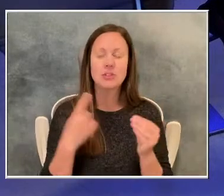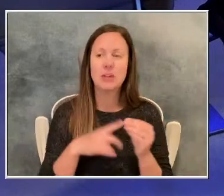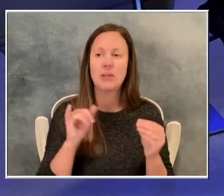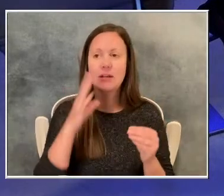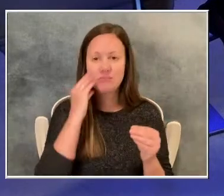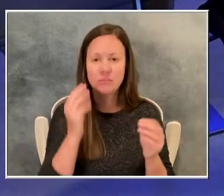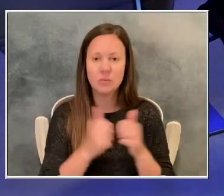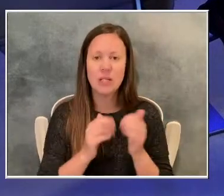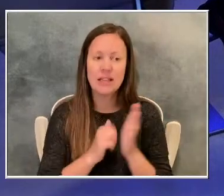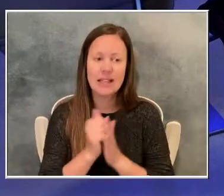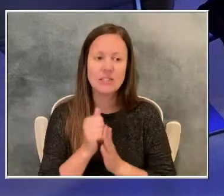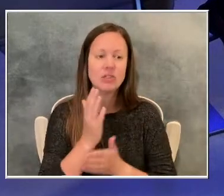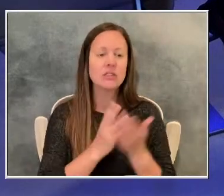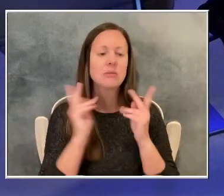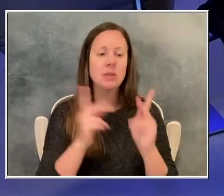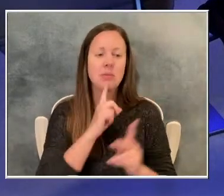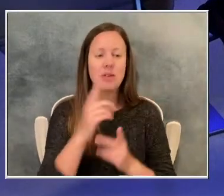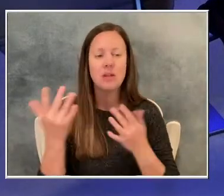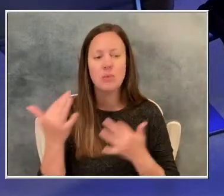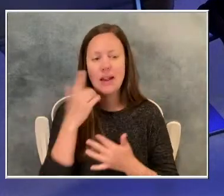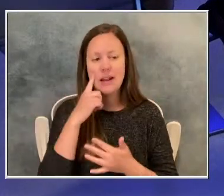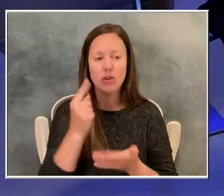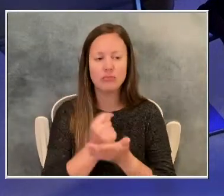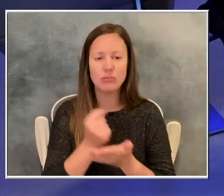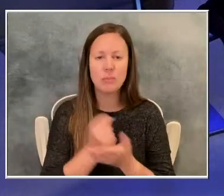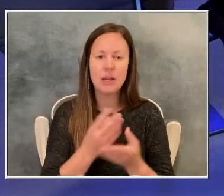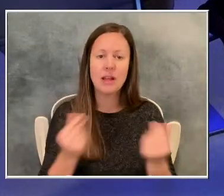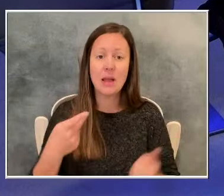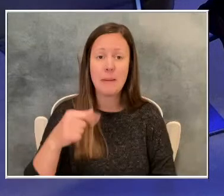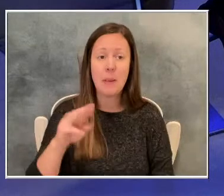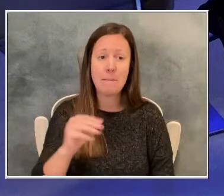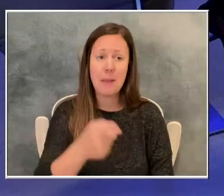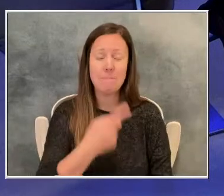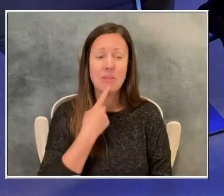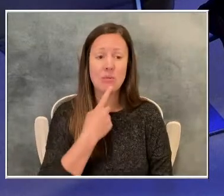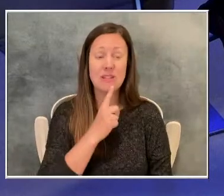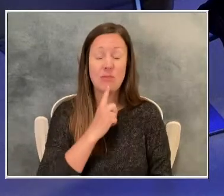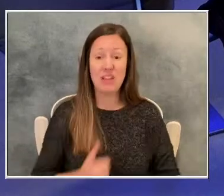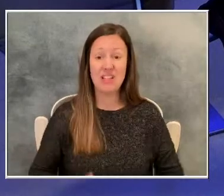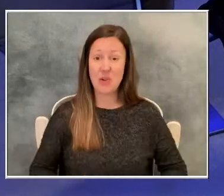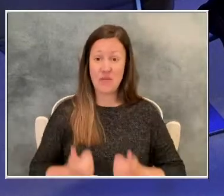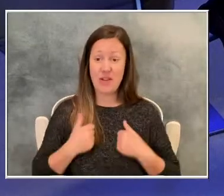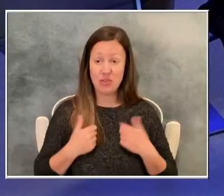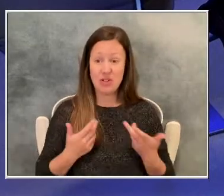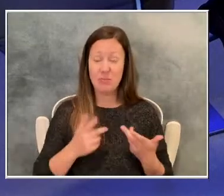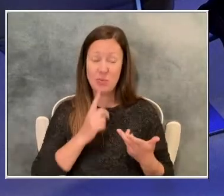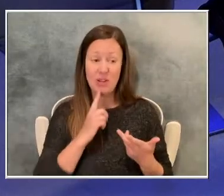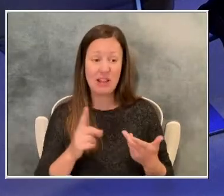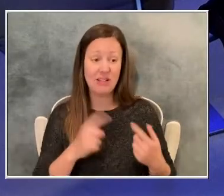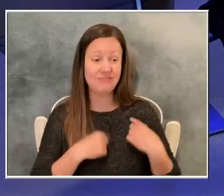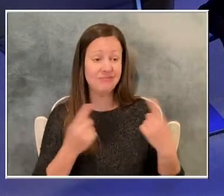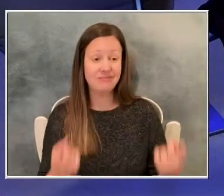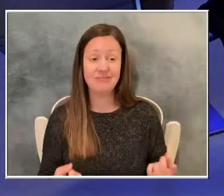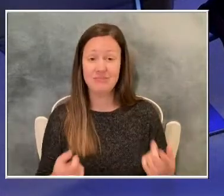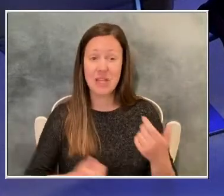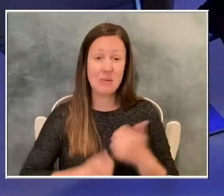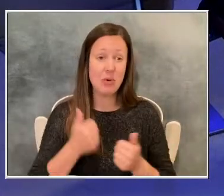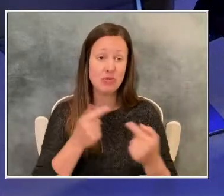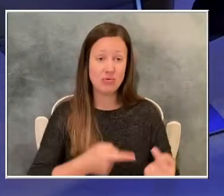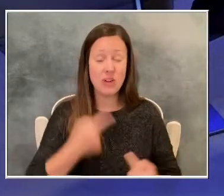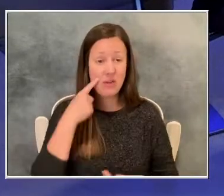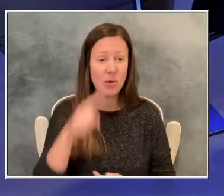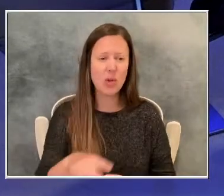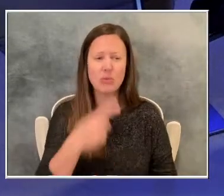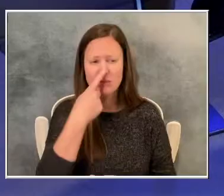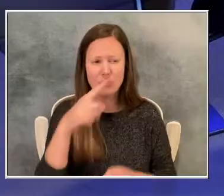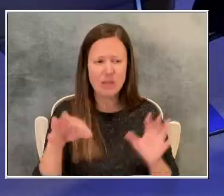line of treatment. In your case, Pam, you said survivorship has been really the biggest struggle for you. Tell us about that and